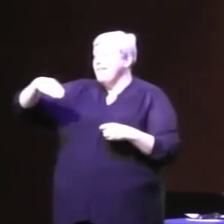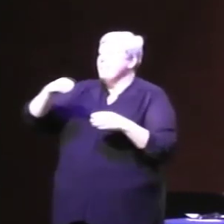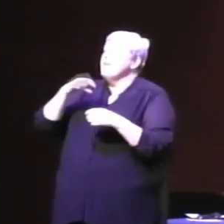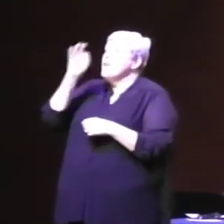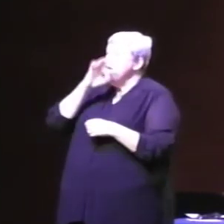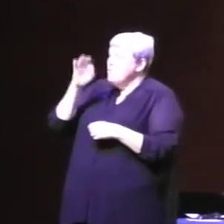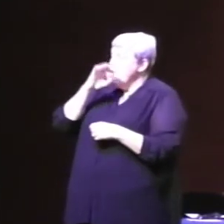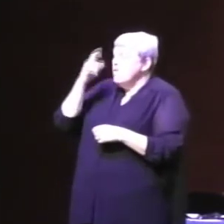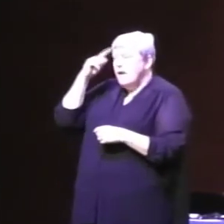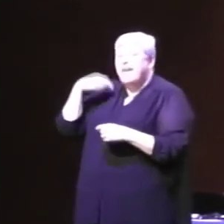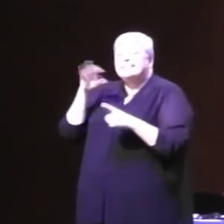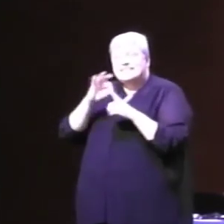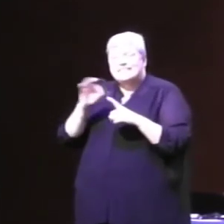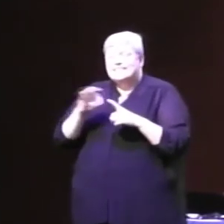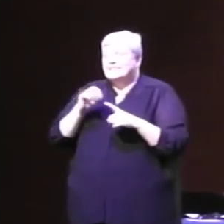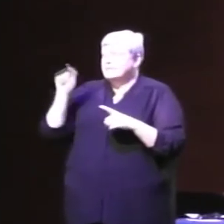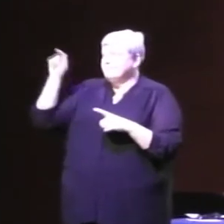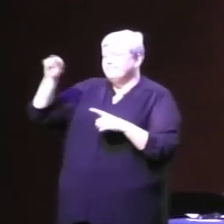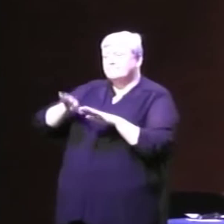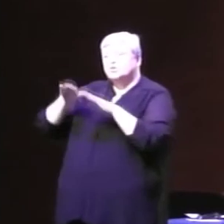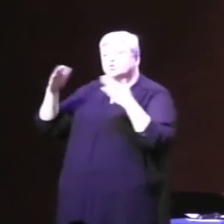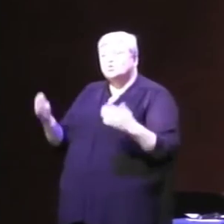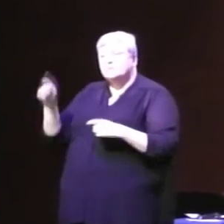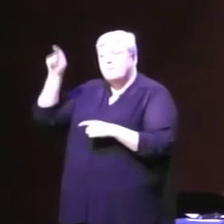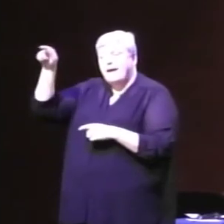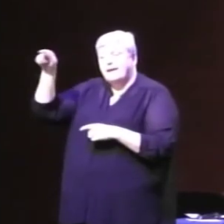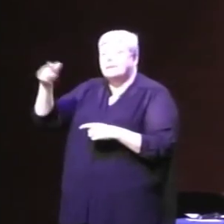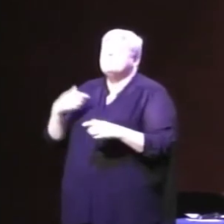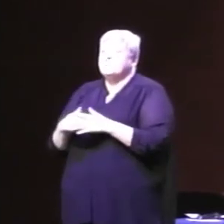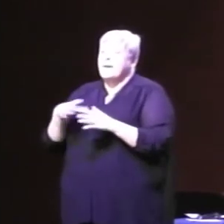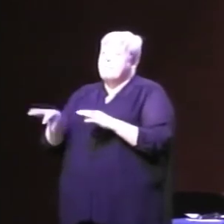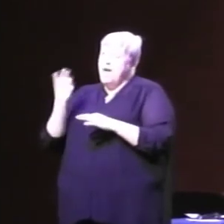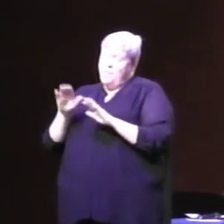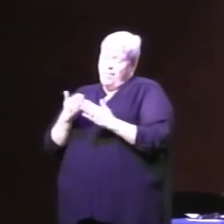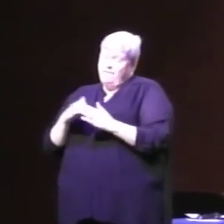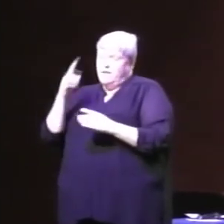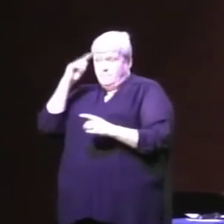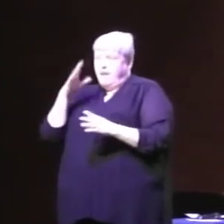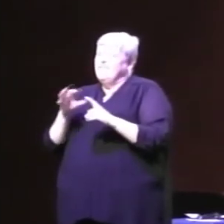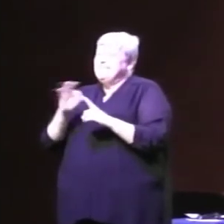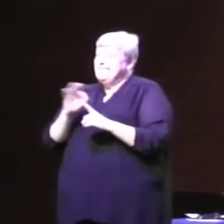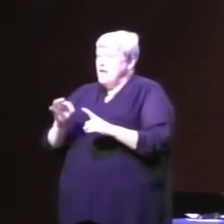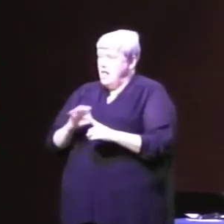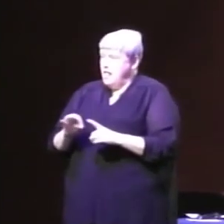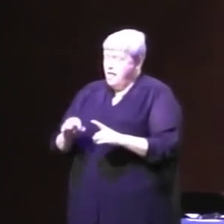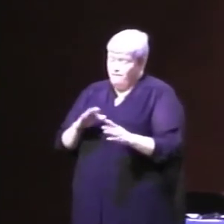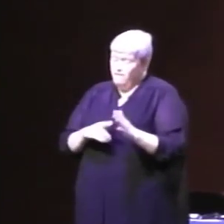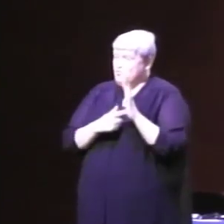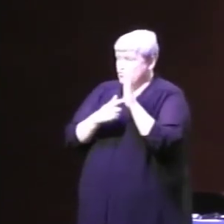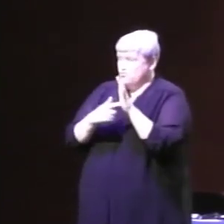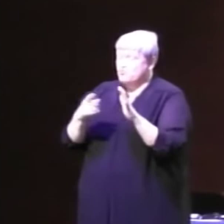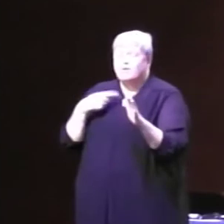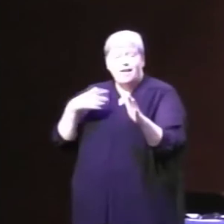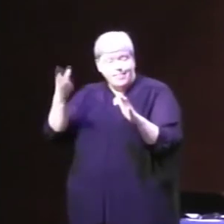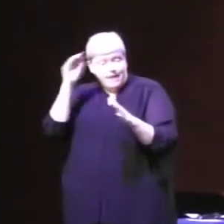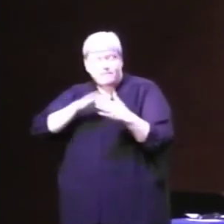can be found at our stall at the corridor at the back of the hall. Please pick up a leaflet on your way past. Some lessons learned from